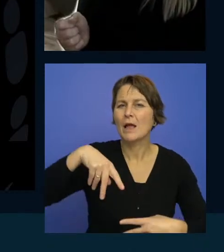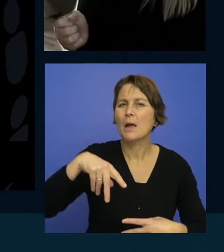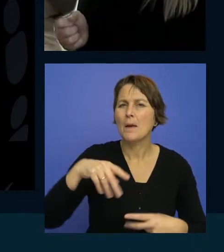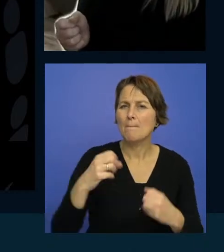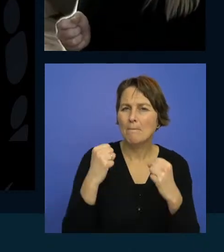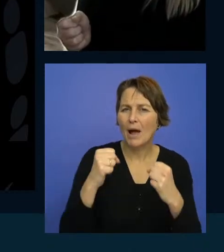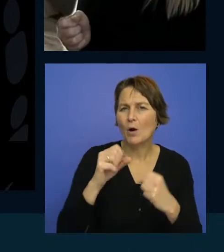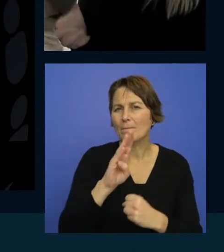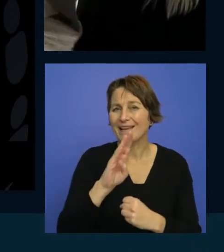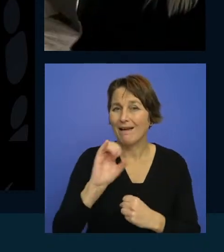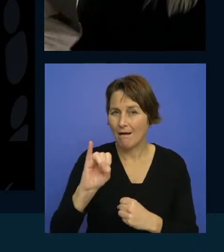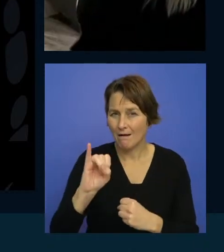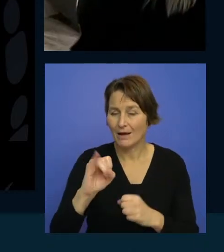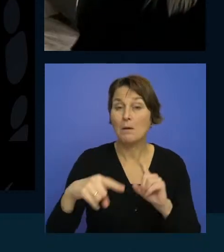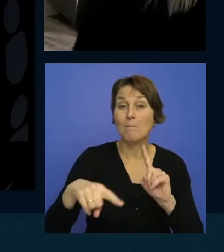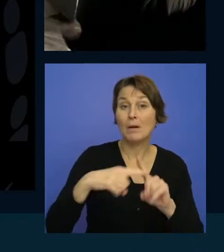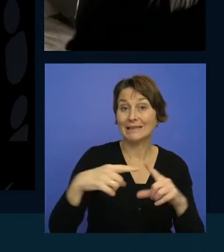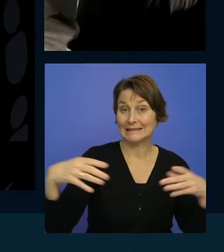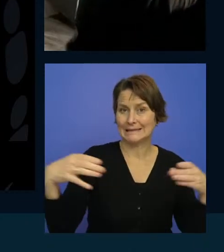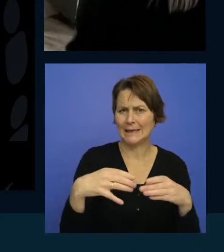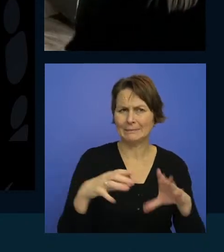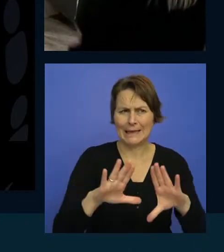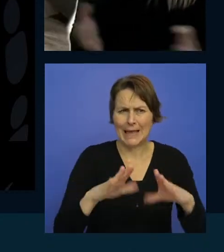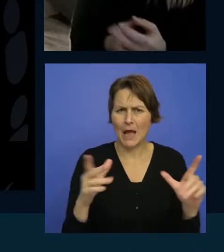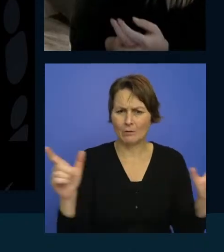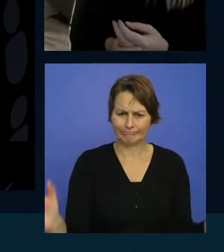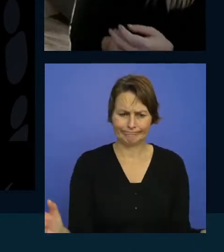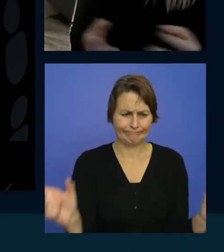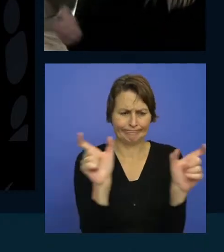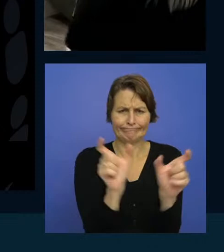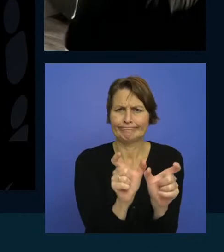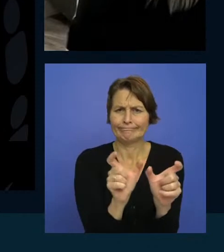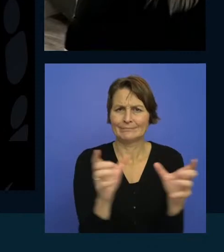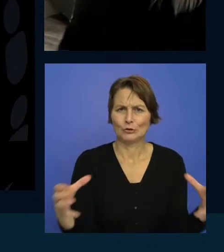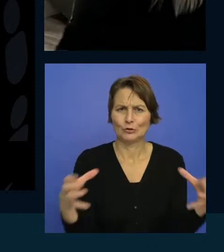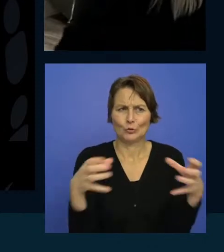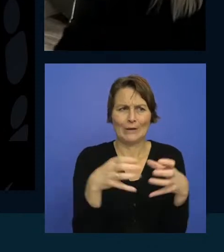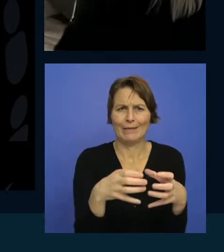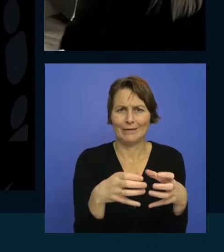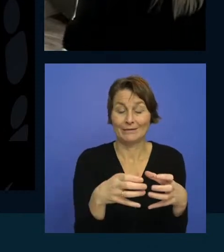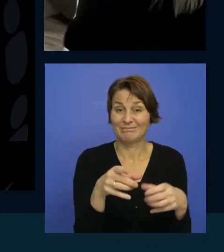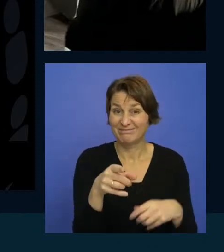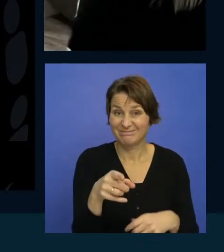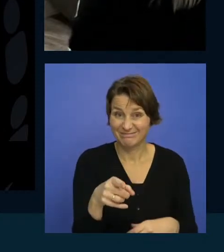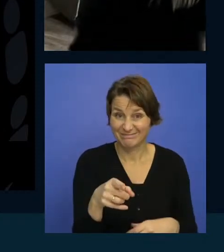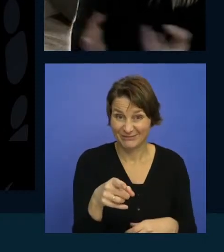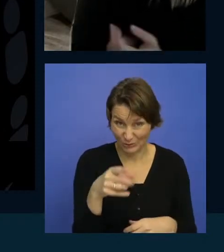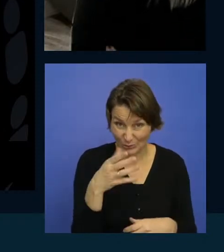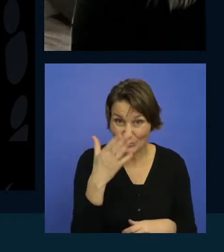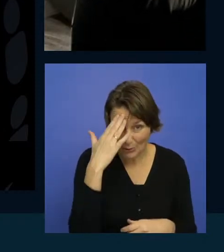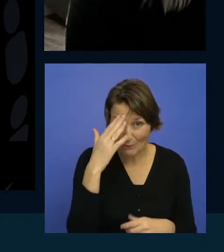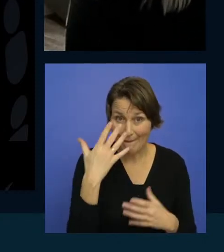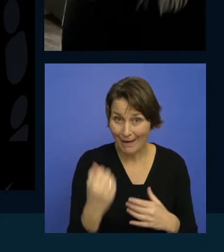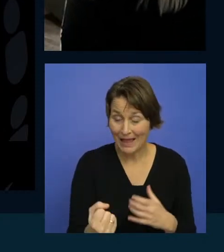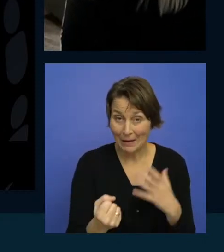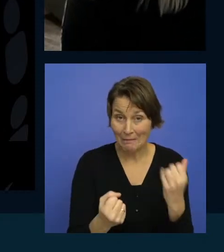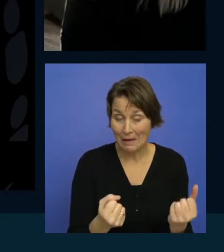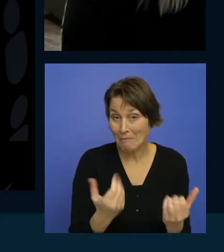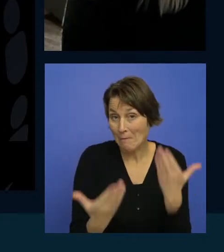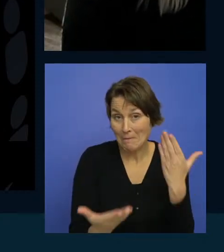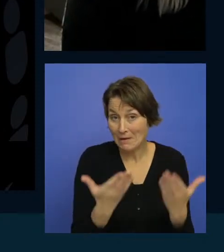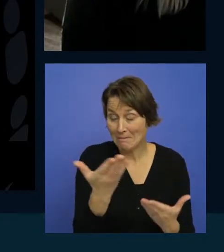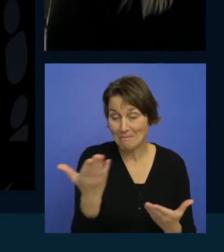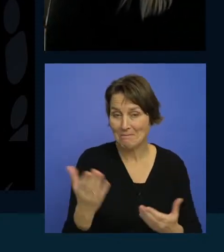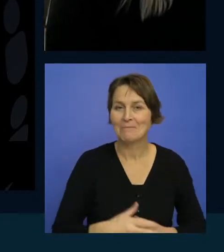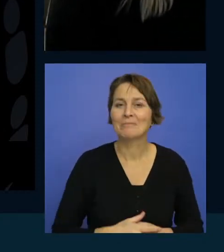new experience. Might be that some of you don't even know it exists. If you haven't